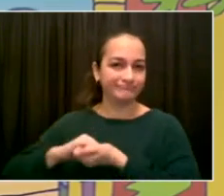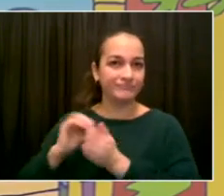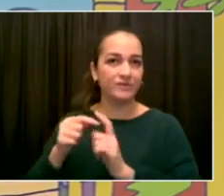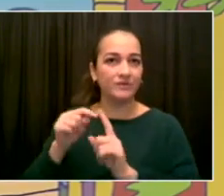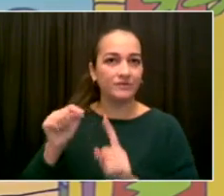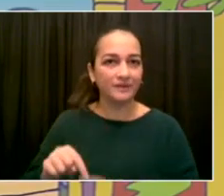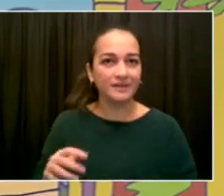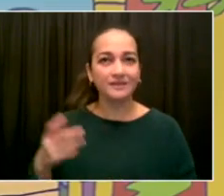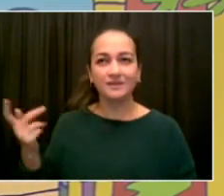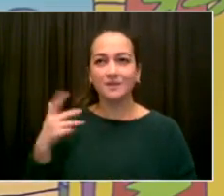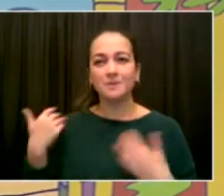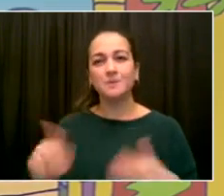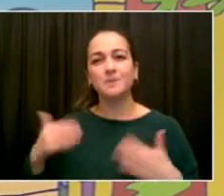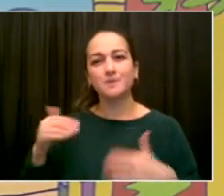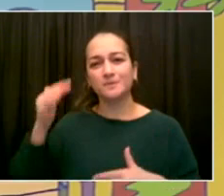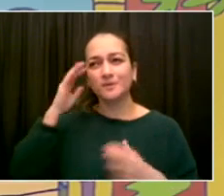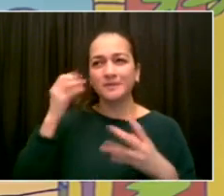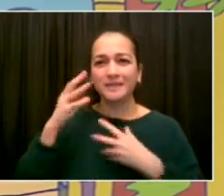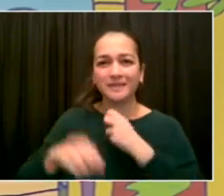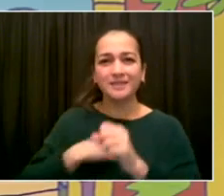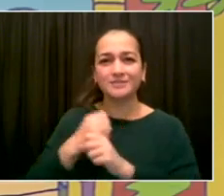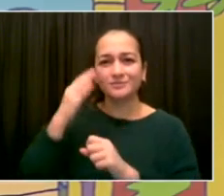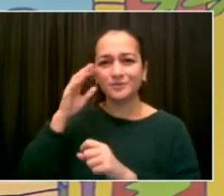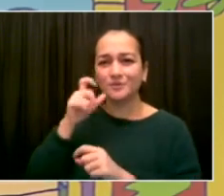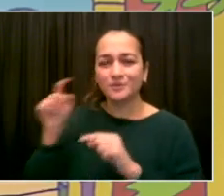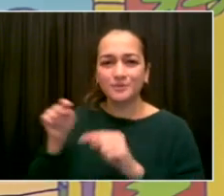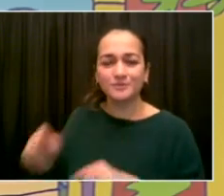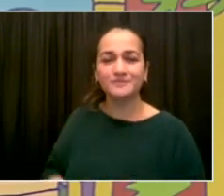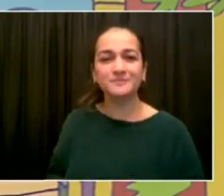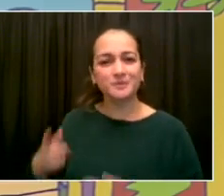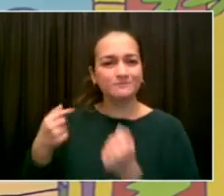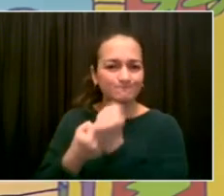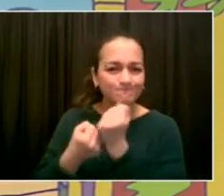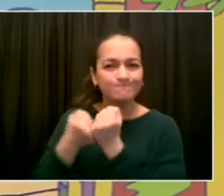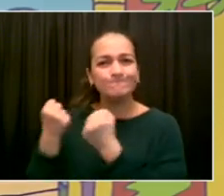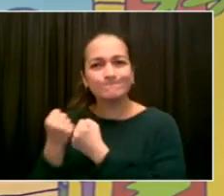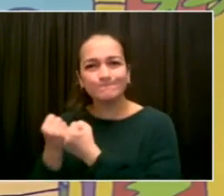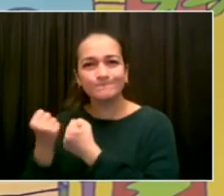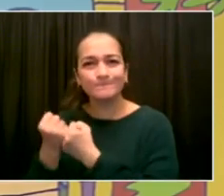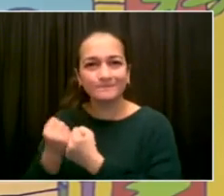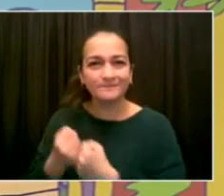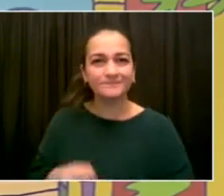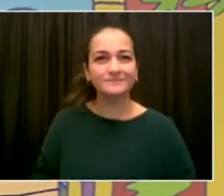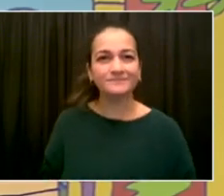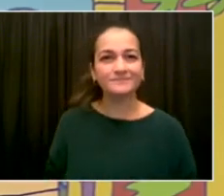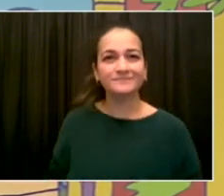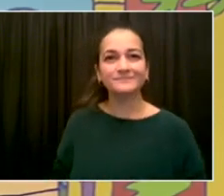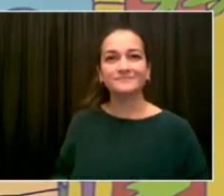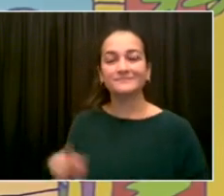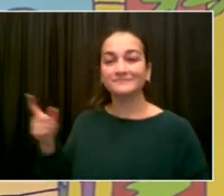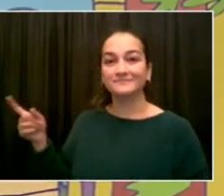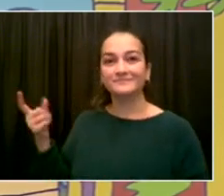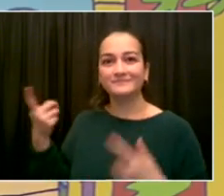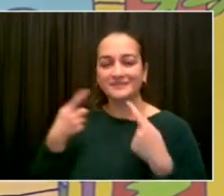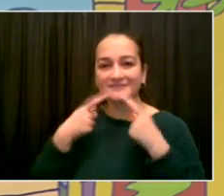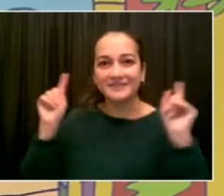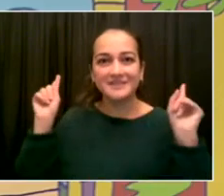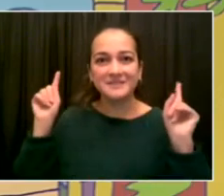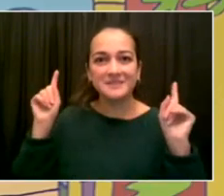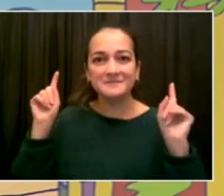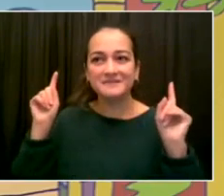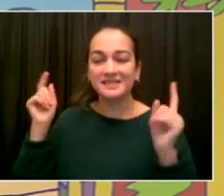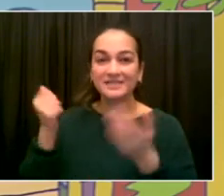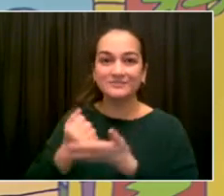say when someone is blessed by fame and achievement, some people forget where they came from, but the ones I honor are the ones who remember. So he grew up